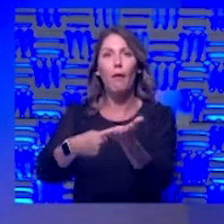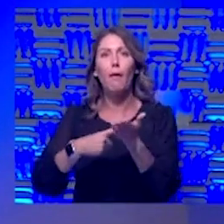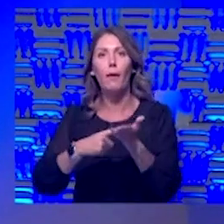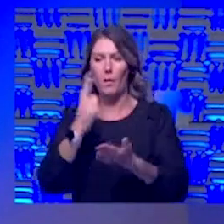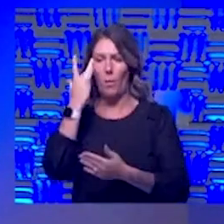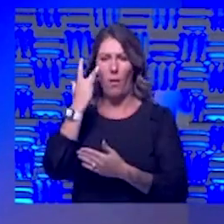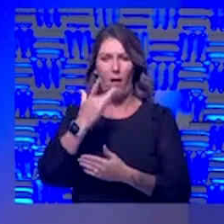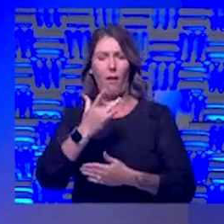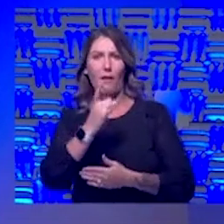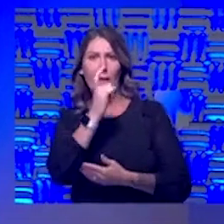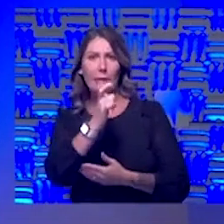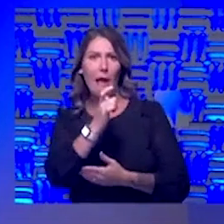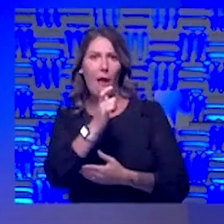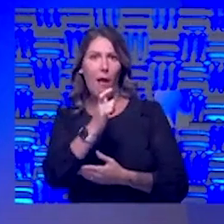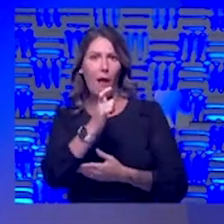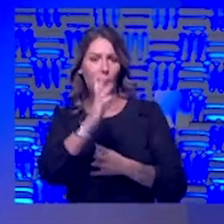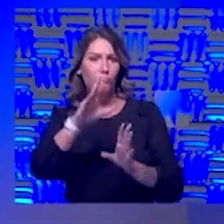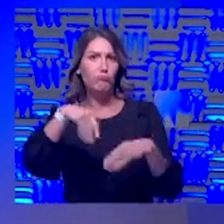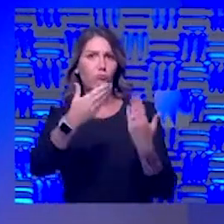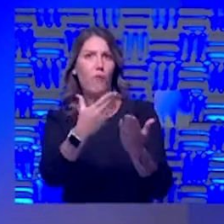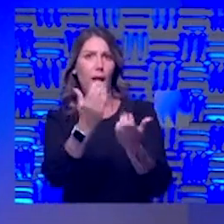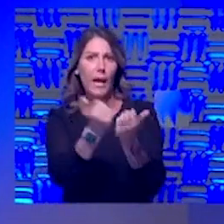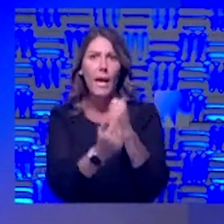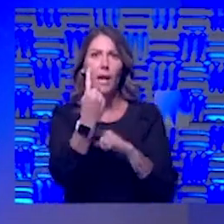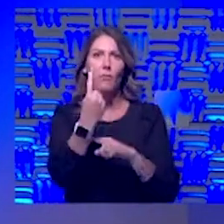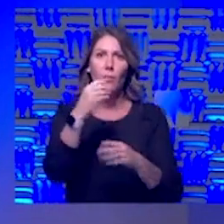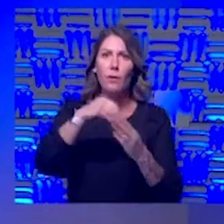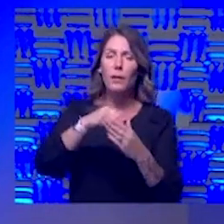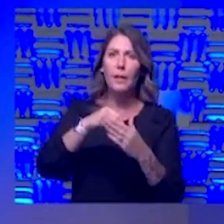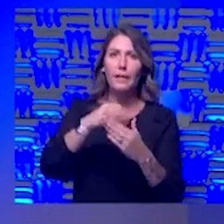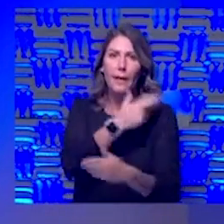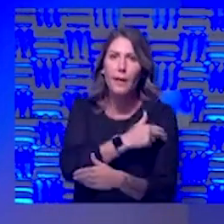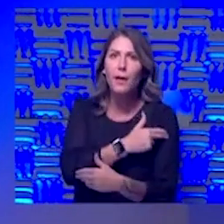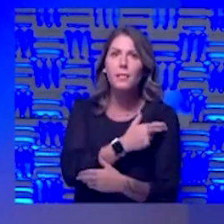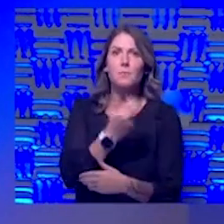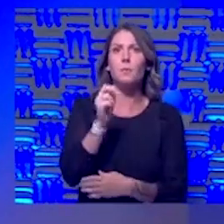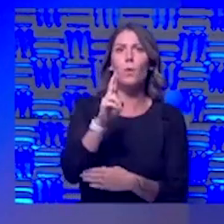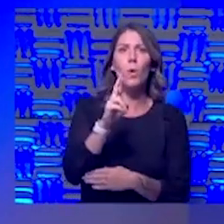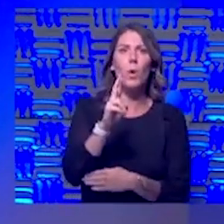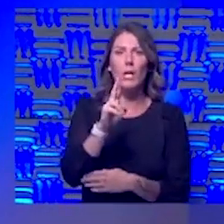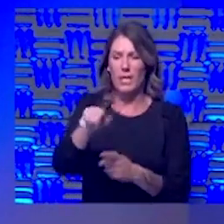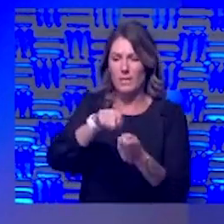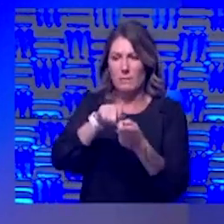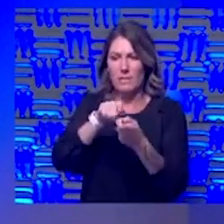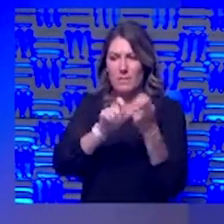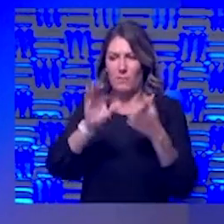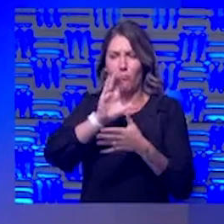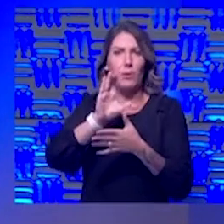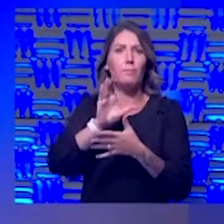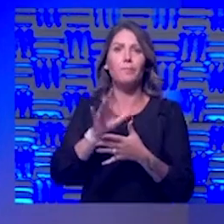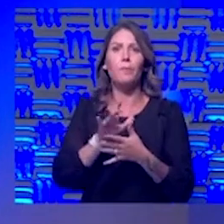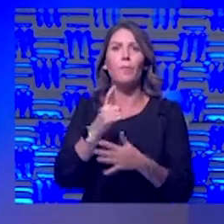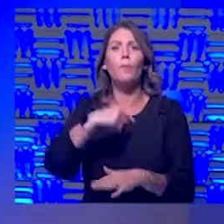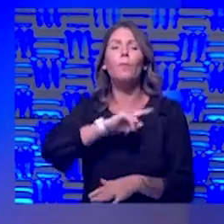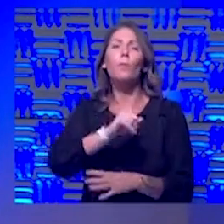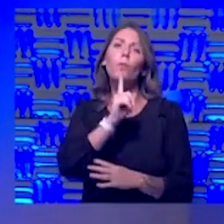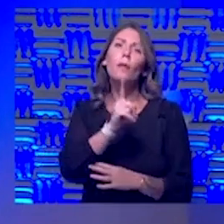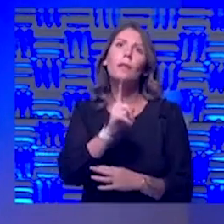we giving it to everybody who comes into the hospital? Or are we just giving it certain criteria? I